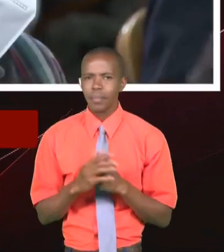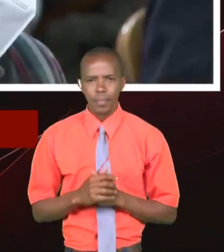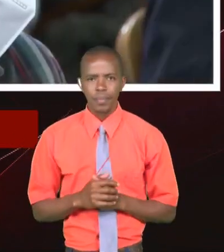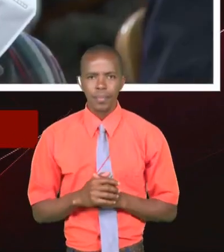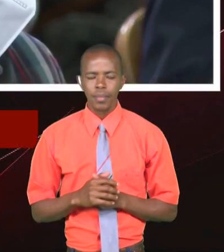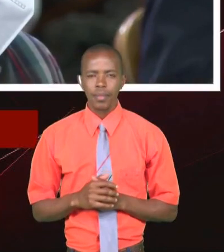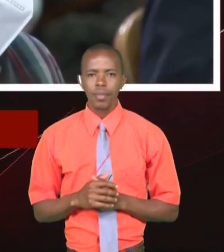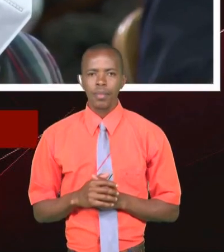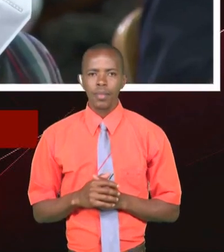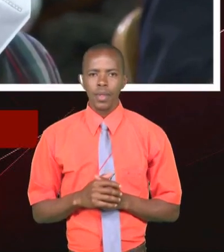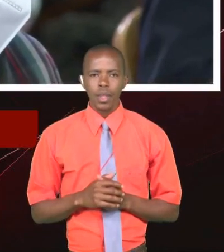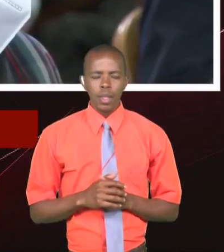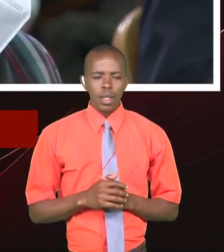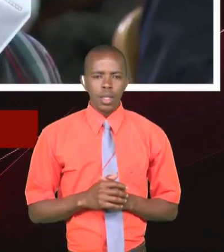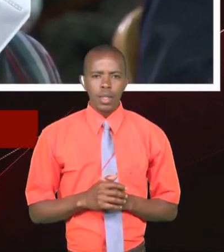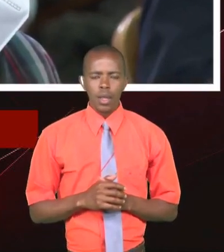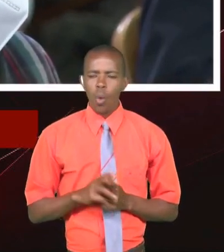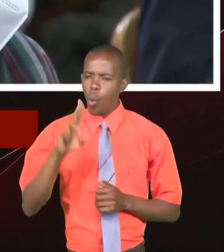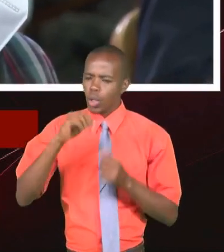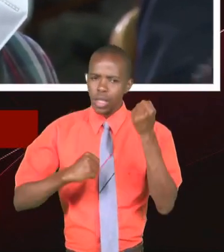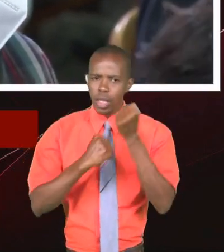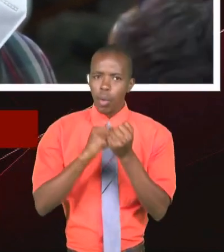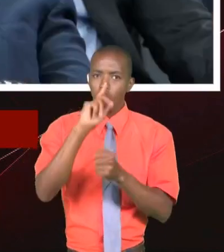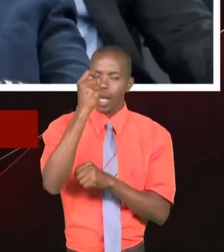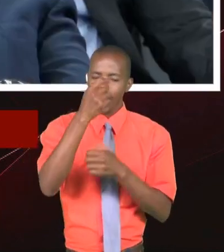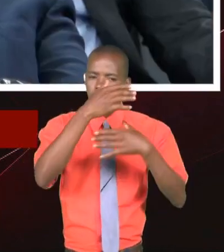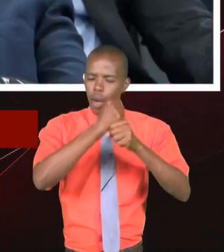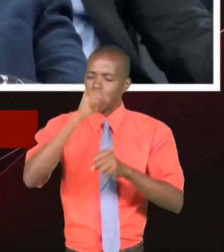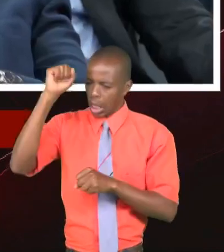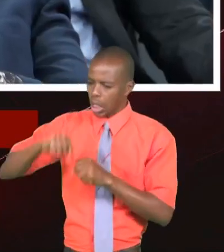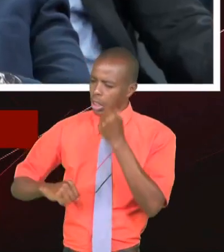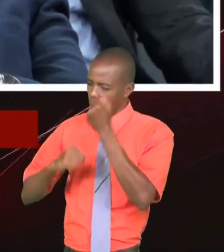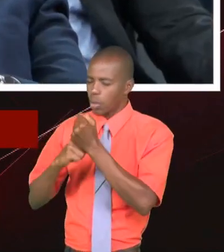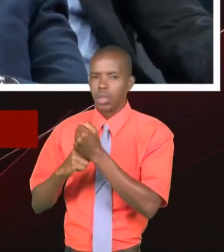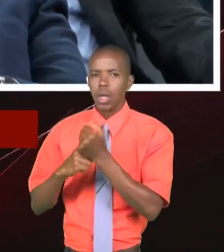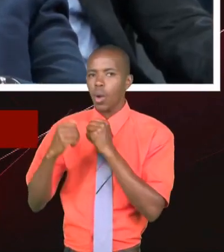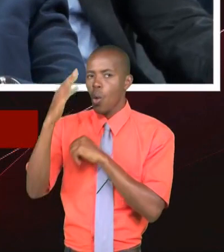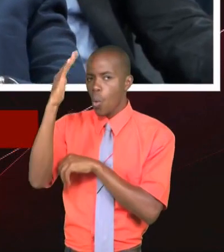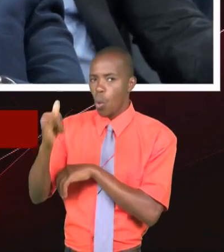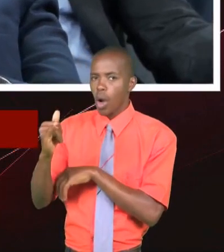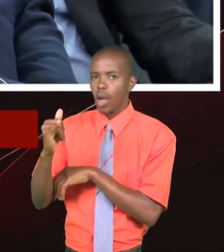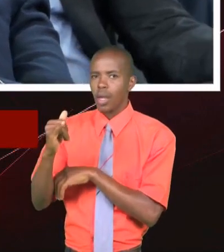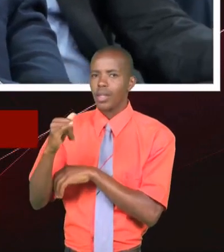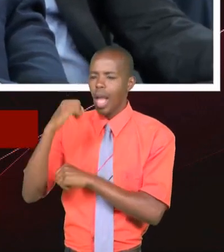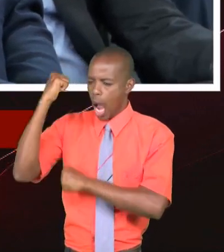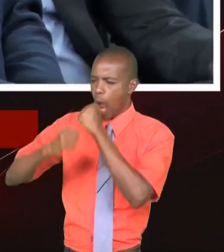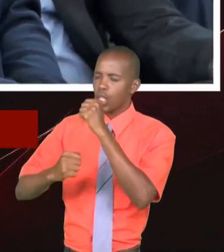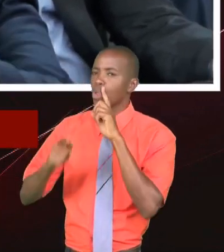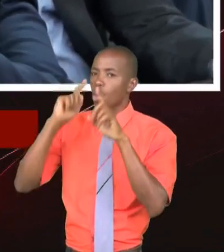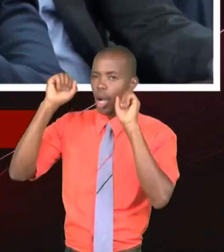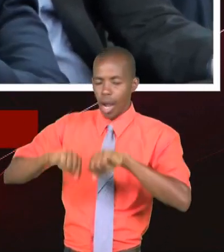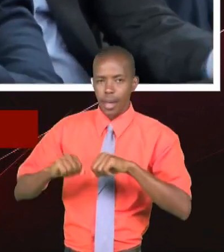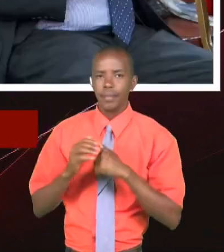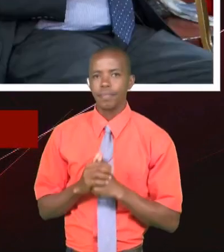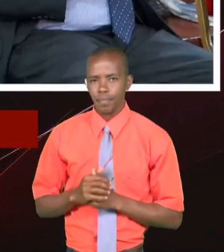Kenyatta support one Kenya lands? Yes, he supports. He does? He supports. Because, you know, action can talk. Action can